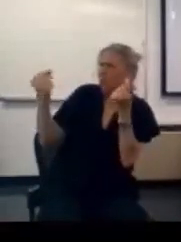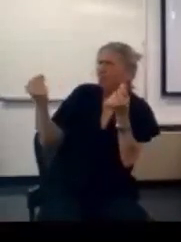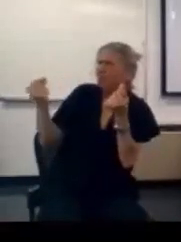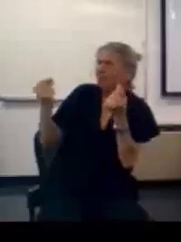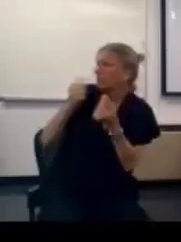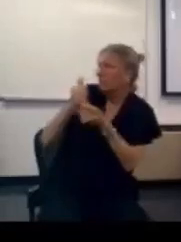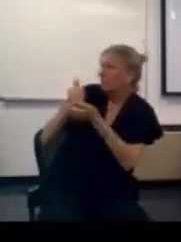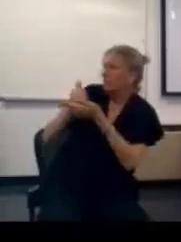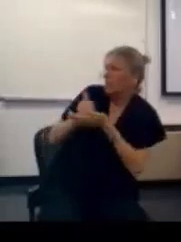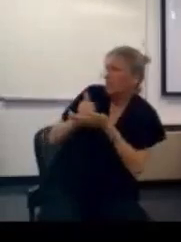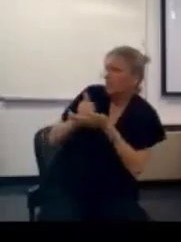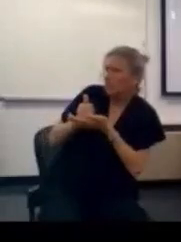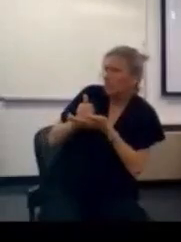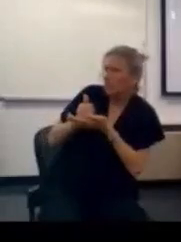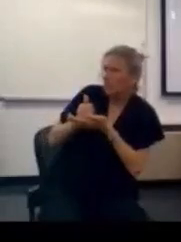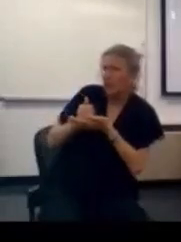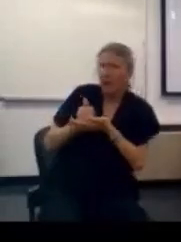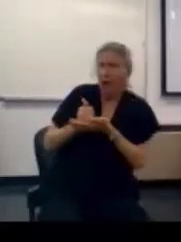Saplin, the commissioner?